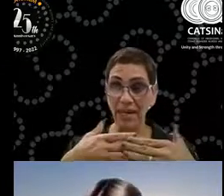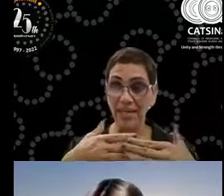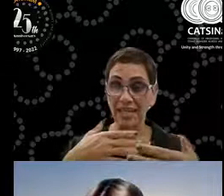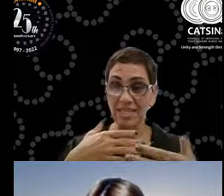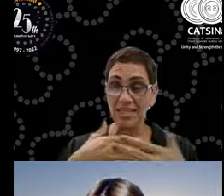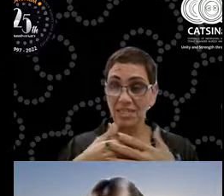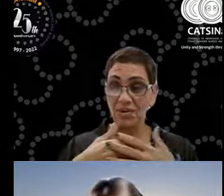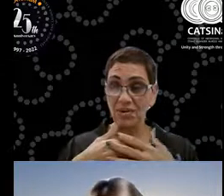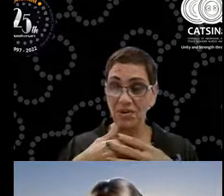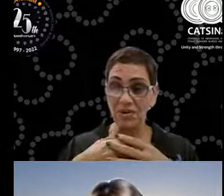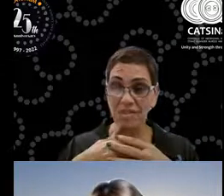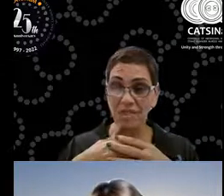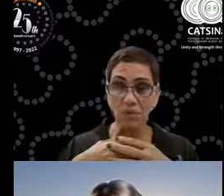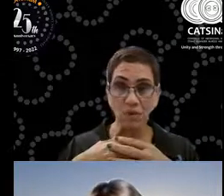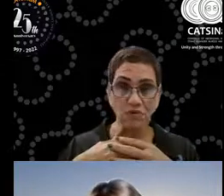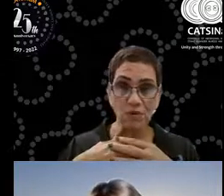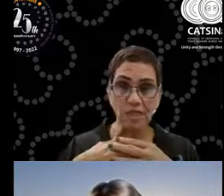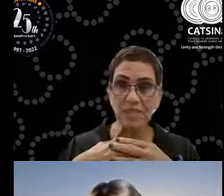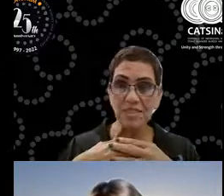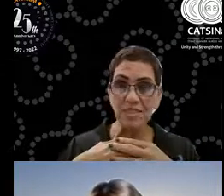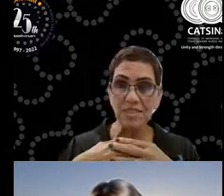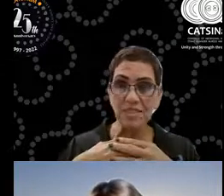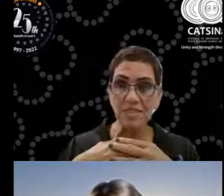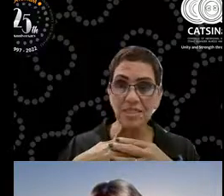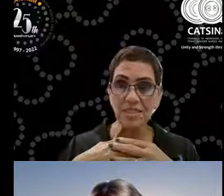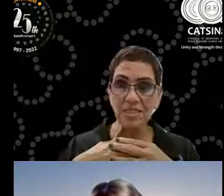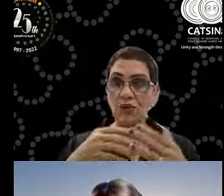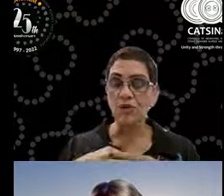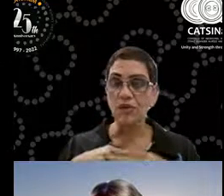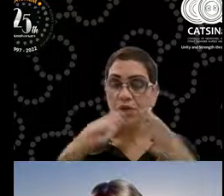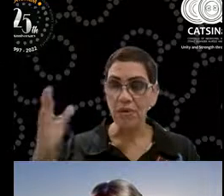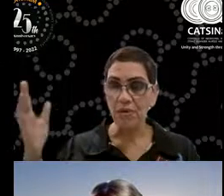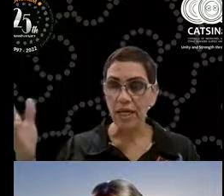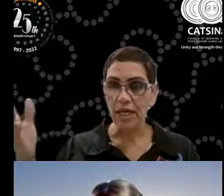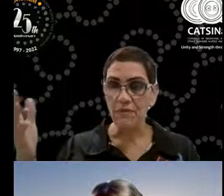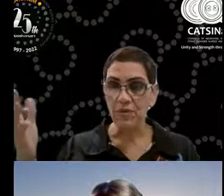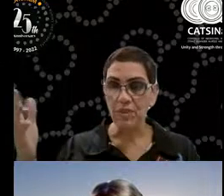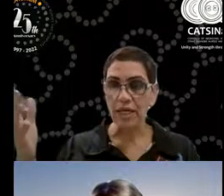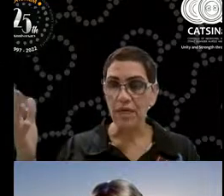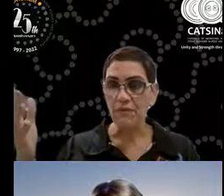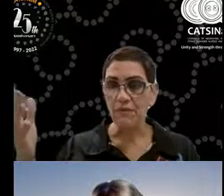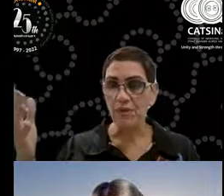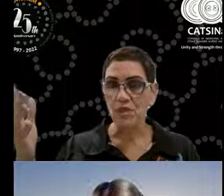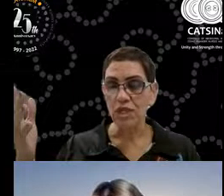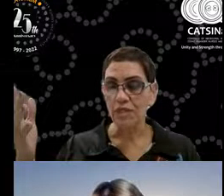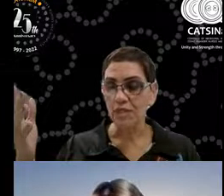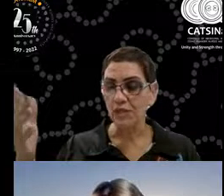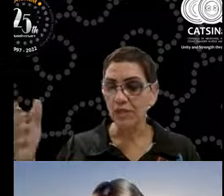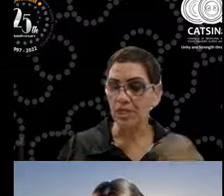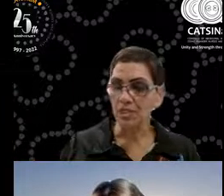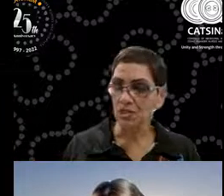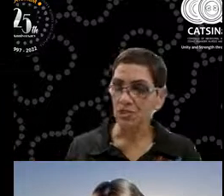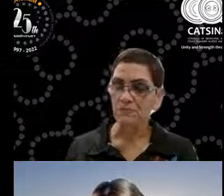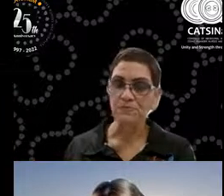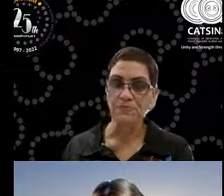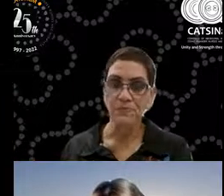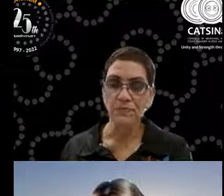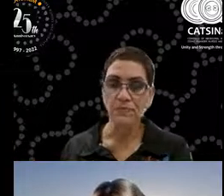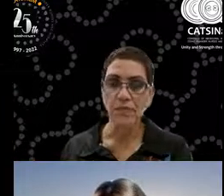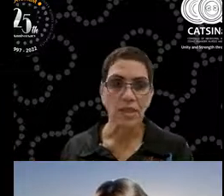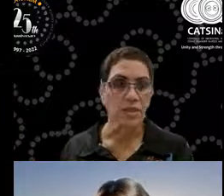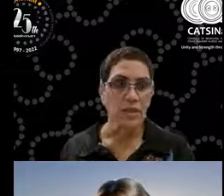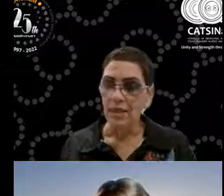a step back and gets us to look at nursing and midwifery in this country in order to be able to look outwards with Australia's healthcare